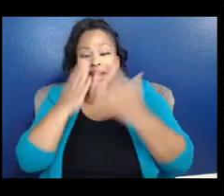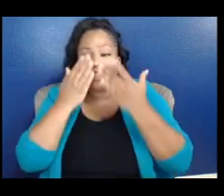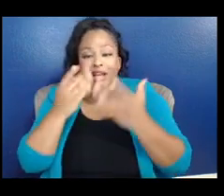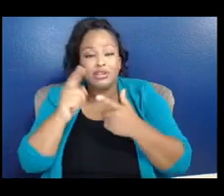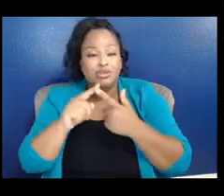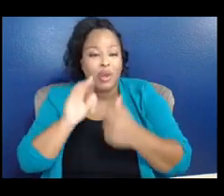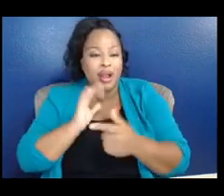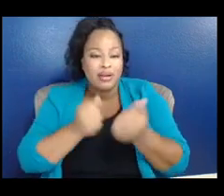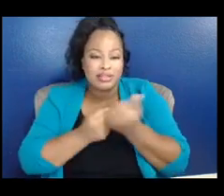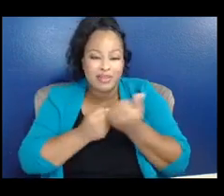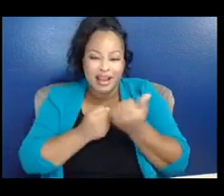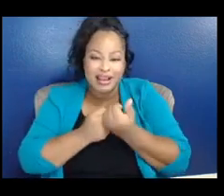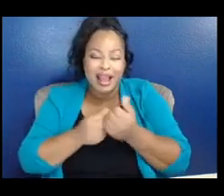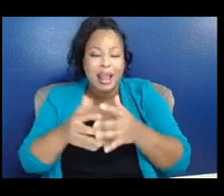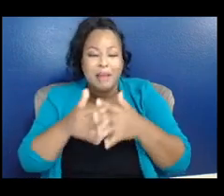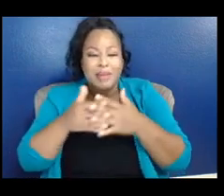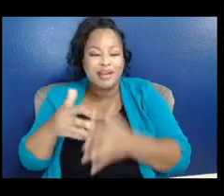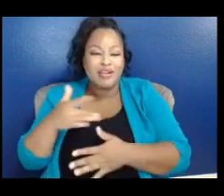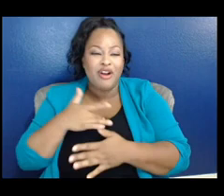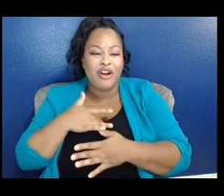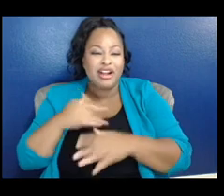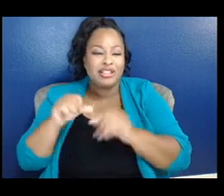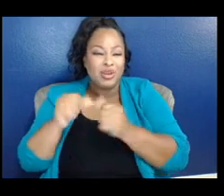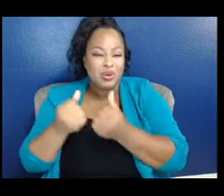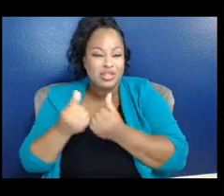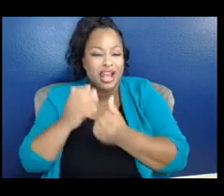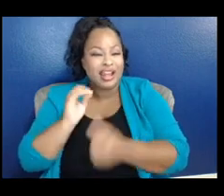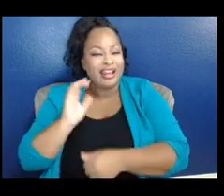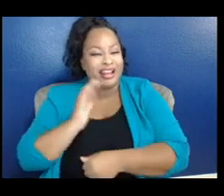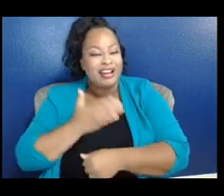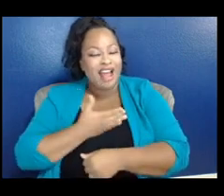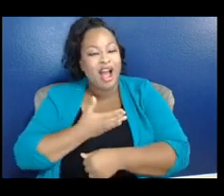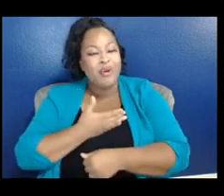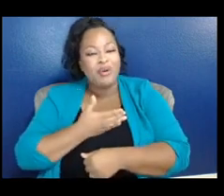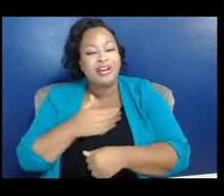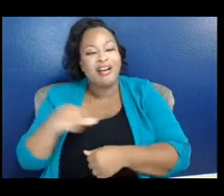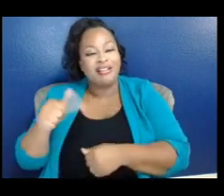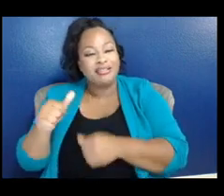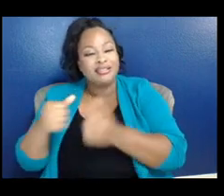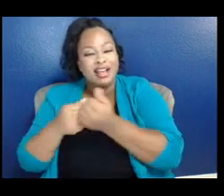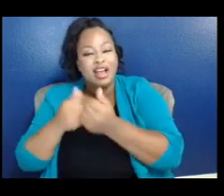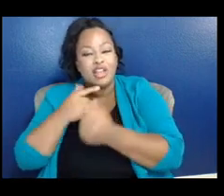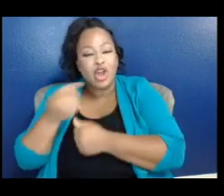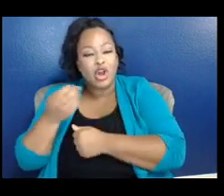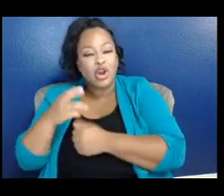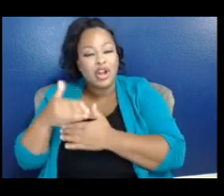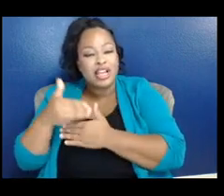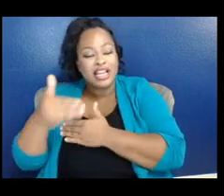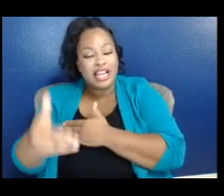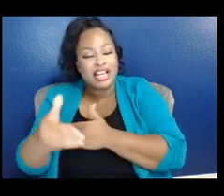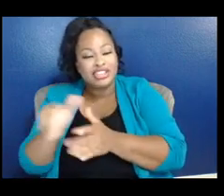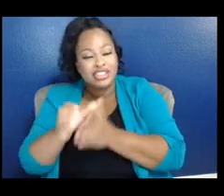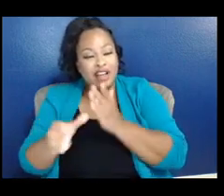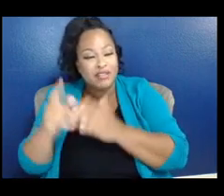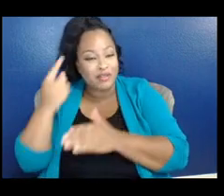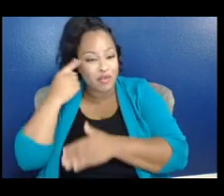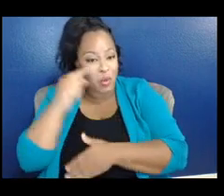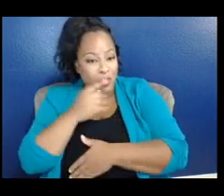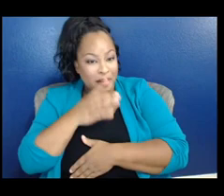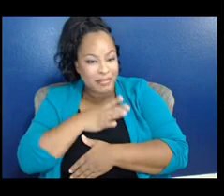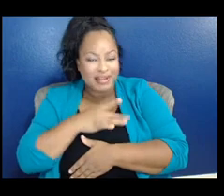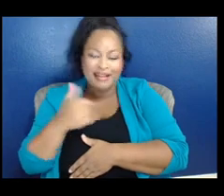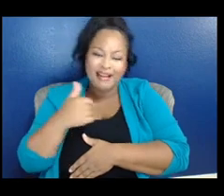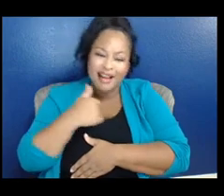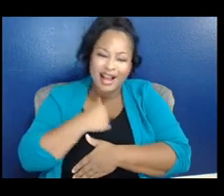American Heart Association, and our fiscal sponsor, the Her Next Chapter Organization for Women. I am truly thankful for